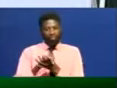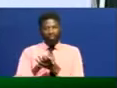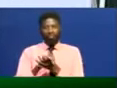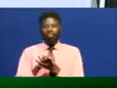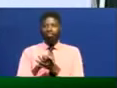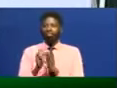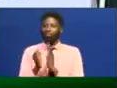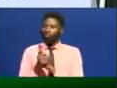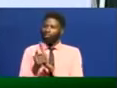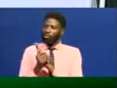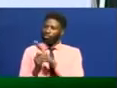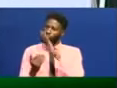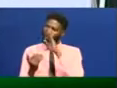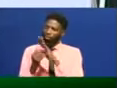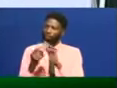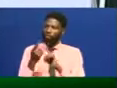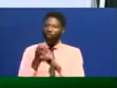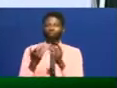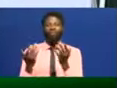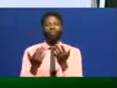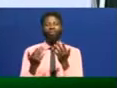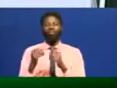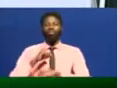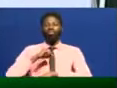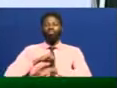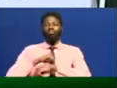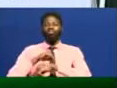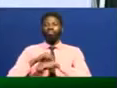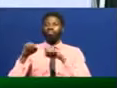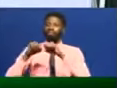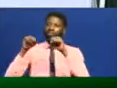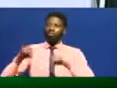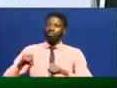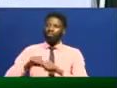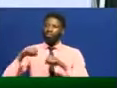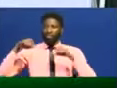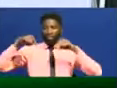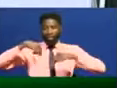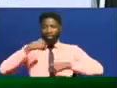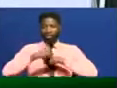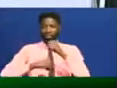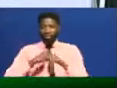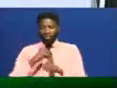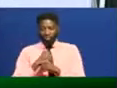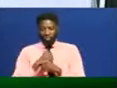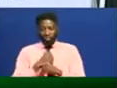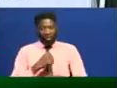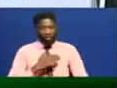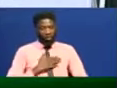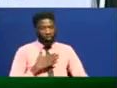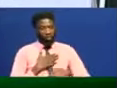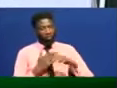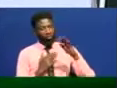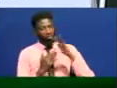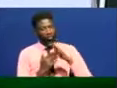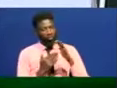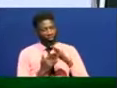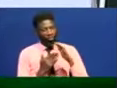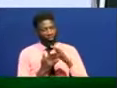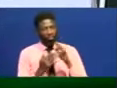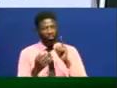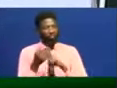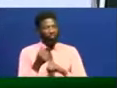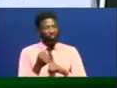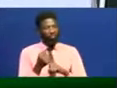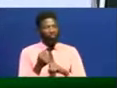Kenya is our school ecosystem. And so this year, among our top